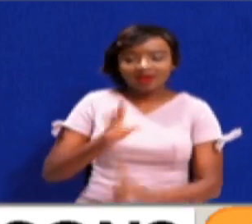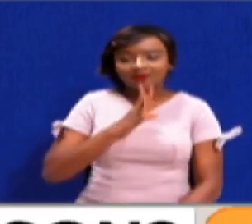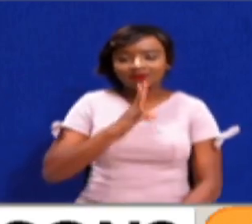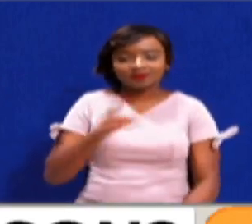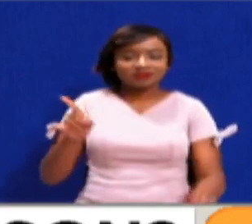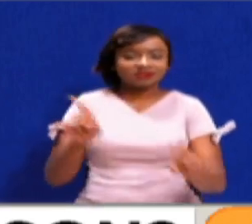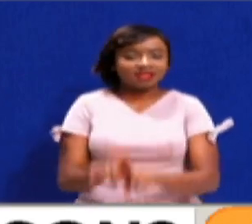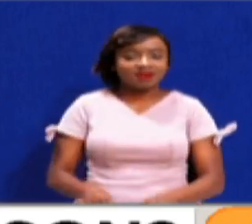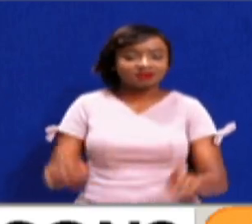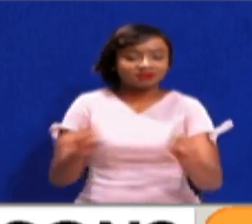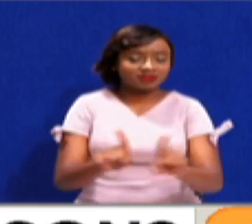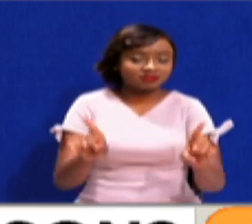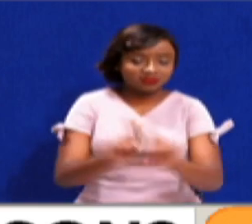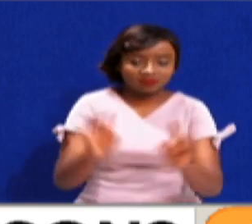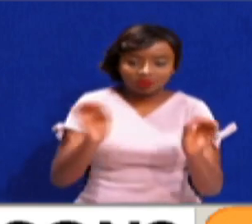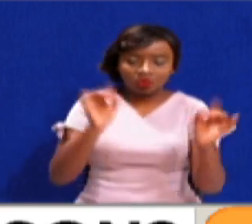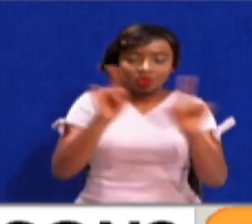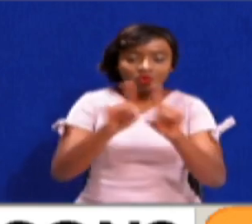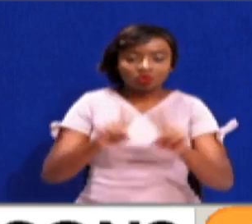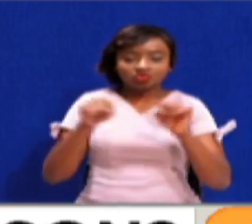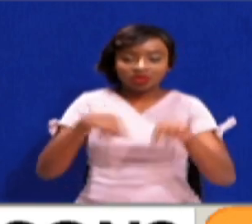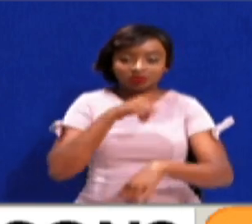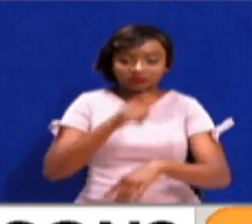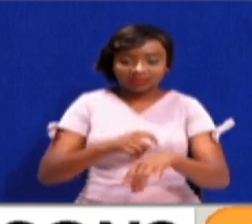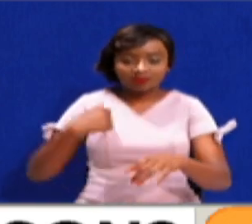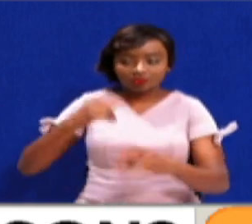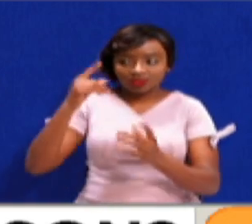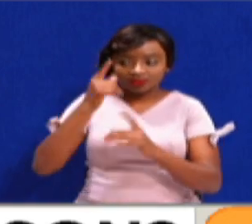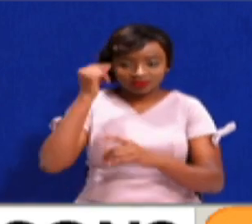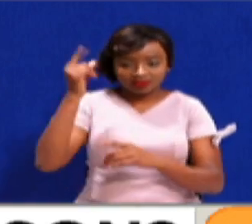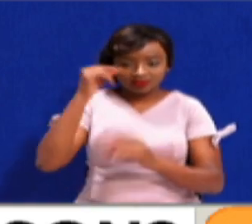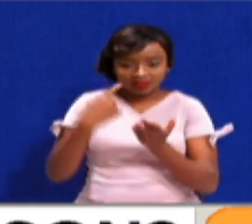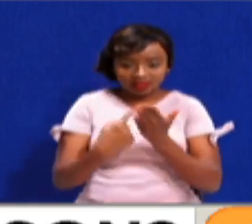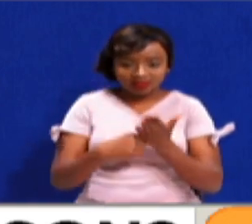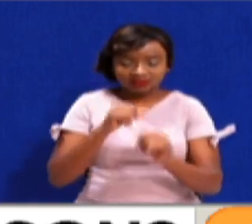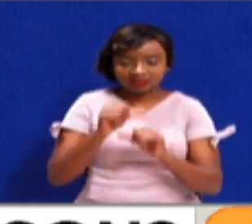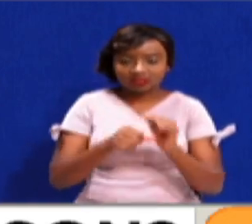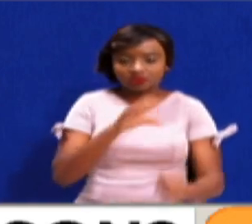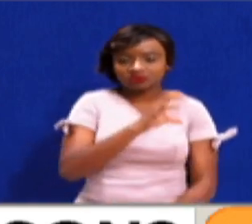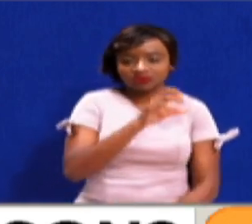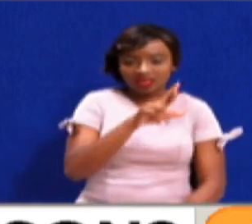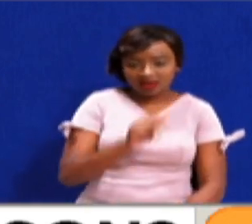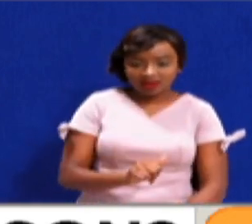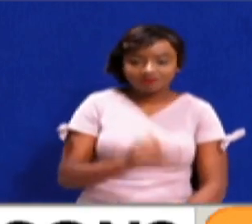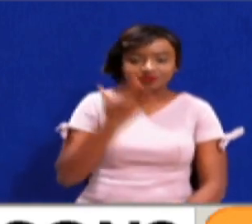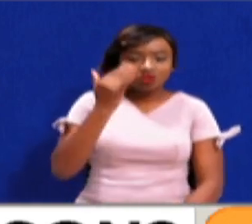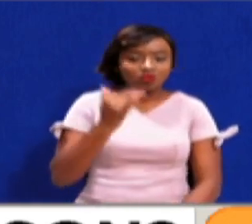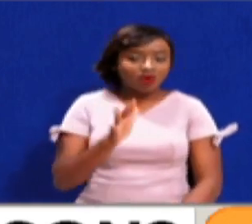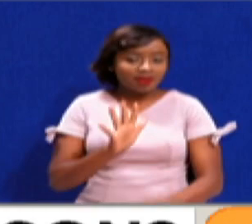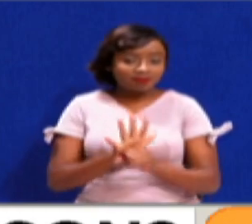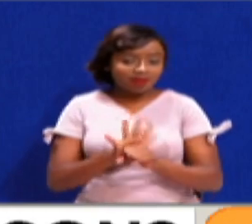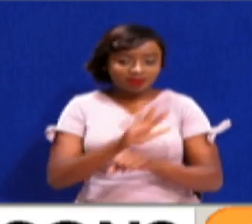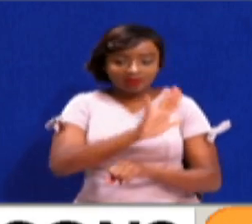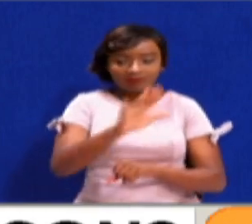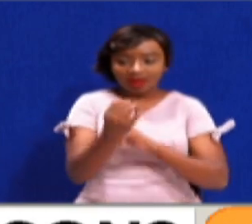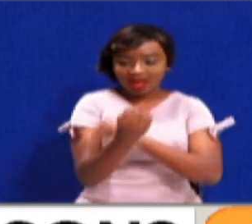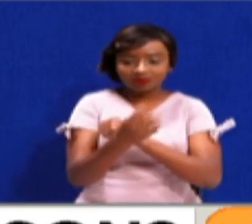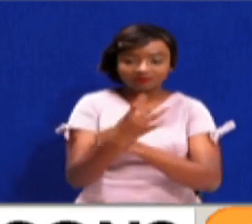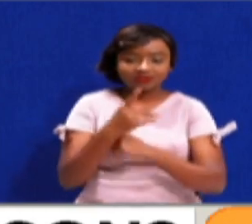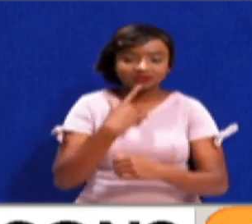has begun. I think it's also time to think about the role of the CRA. Mm-hmm. You know, a lot of what the advice they